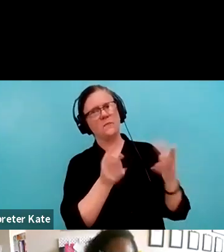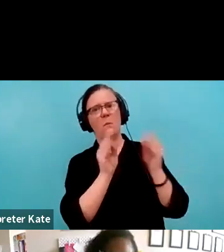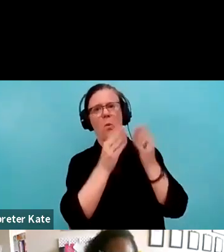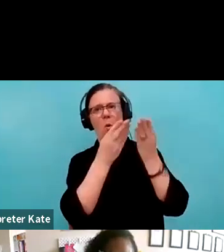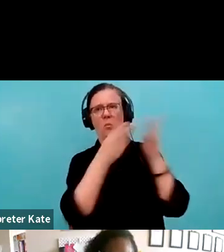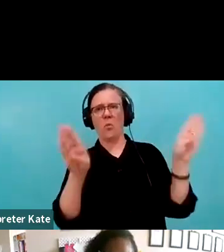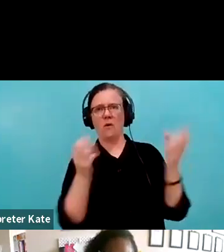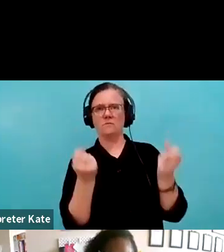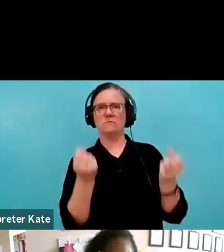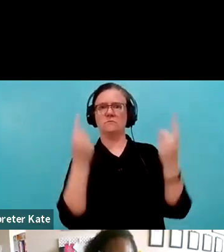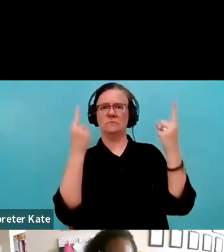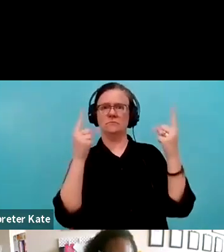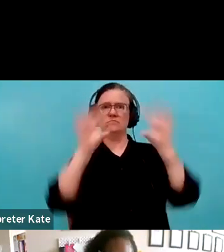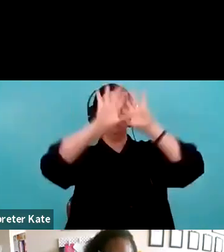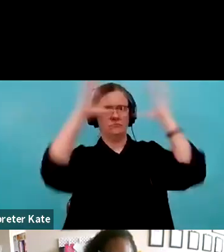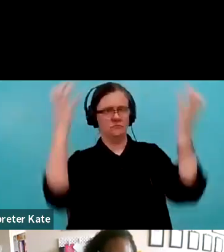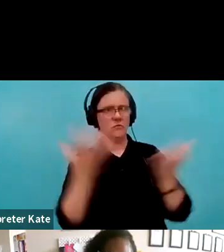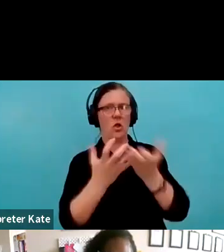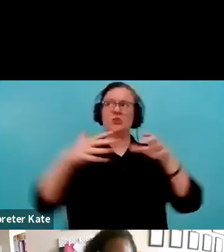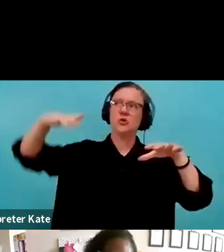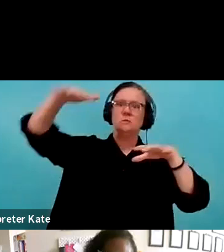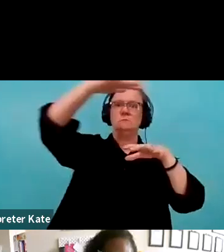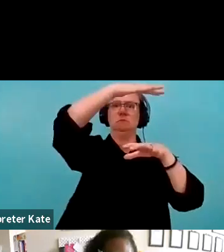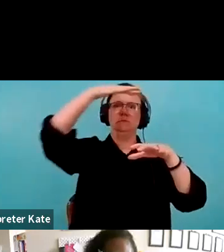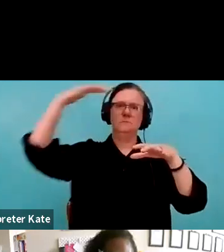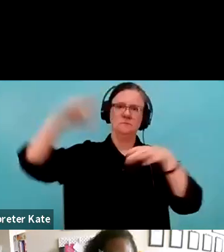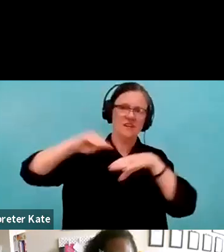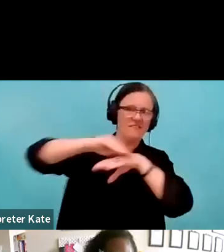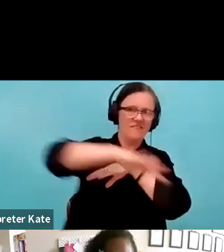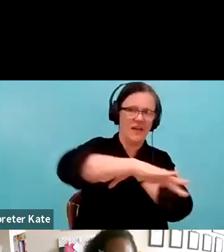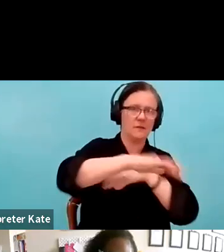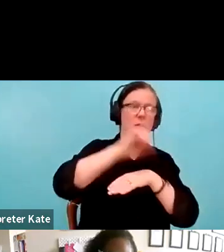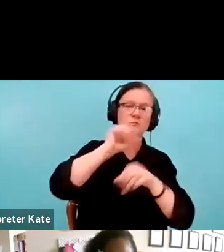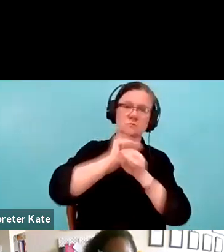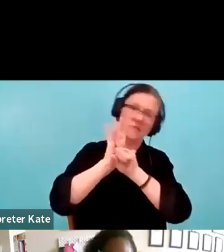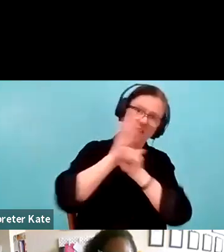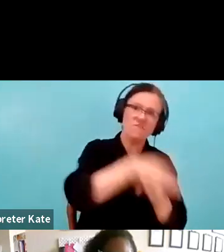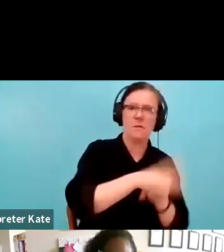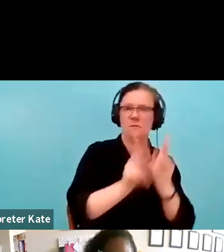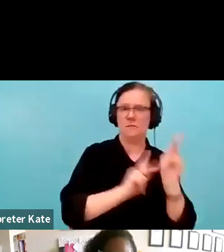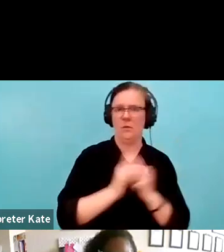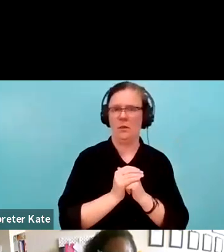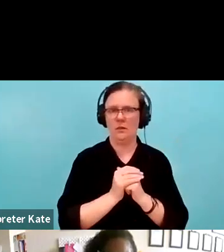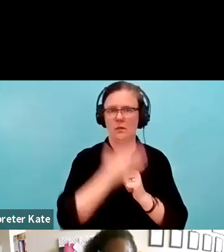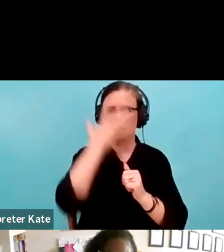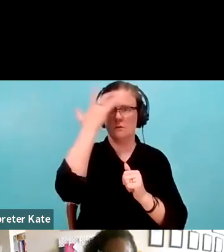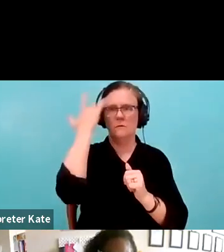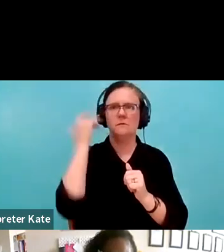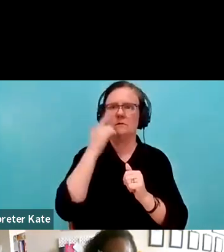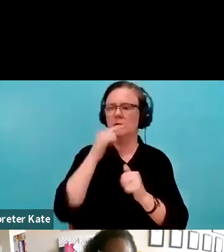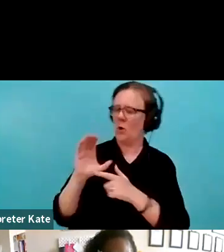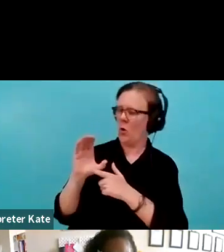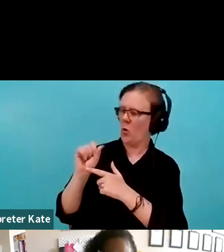deeper understanding of the larger forces that are oppressing people, and of the kind of colonial history